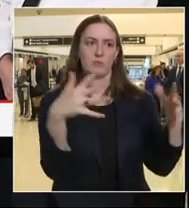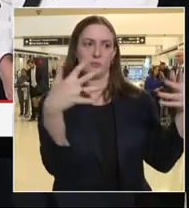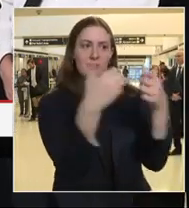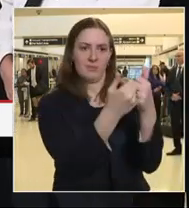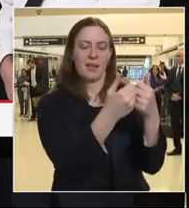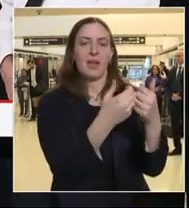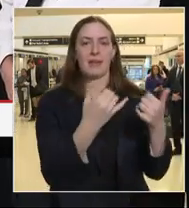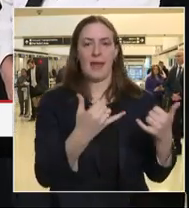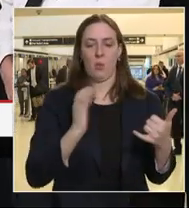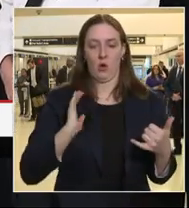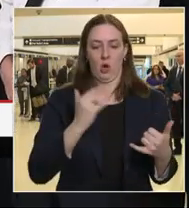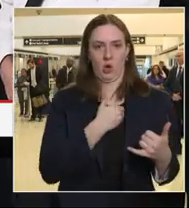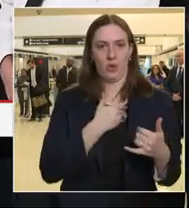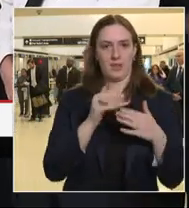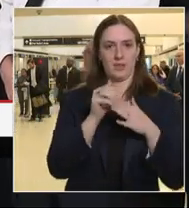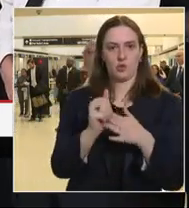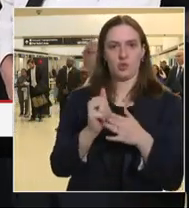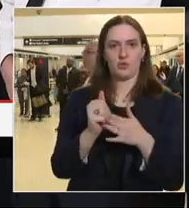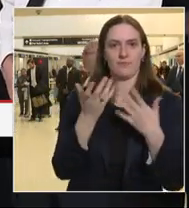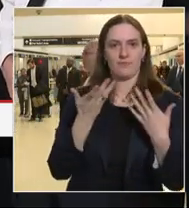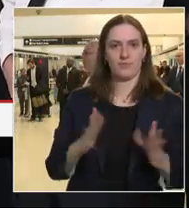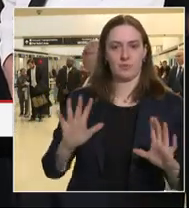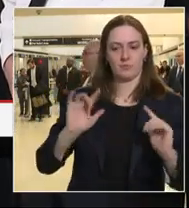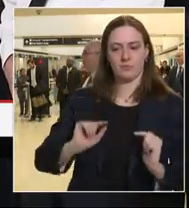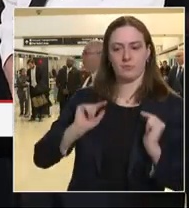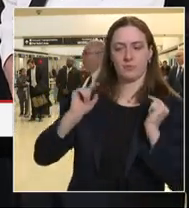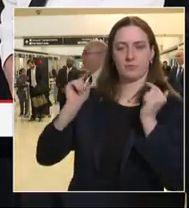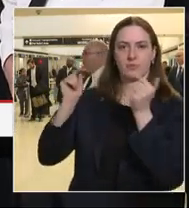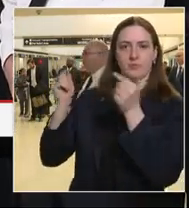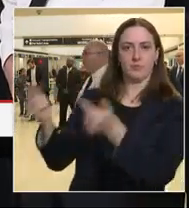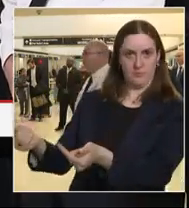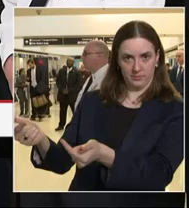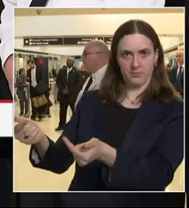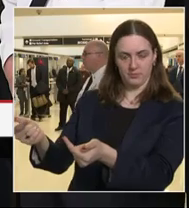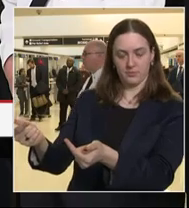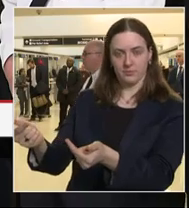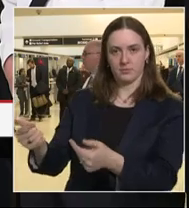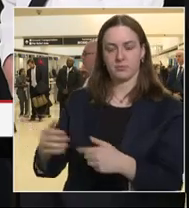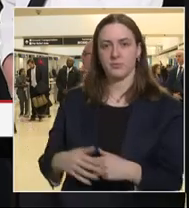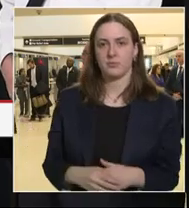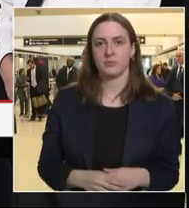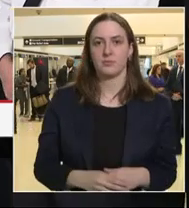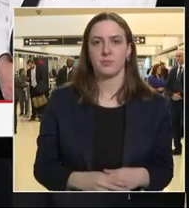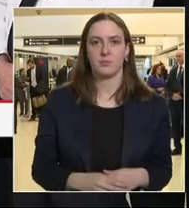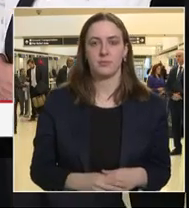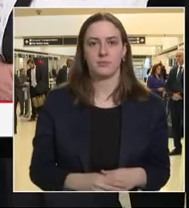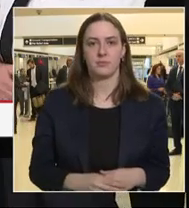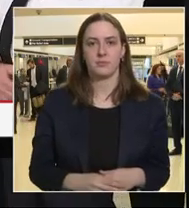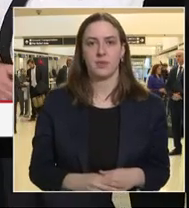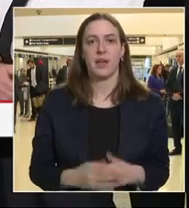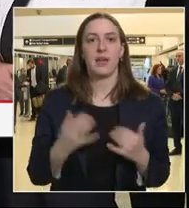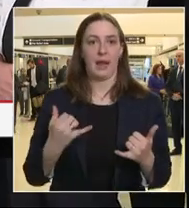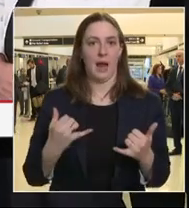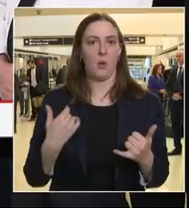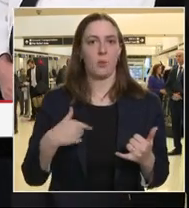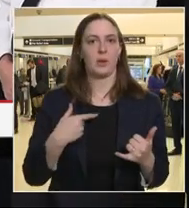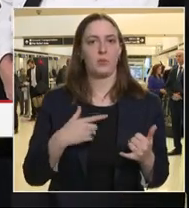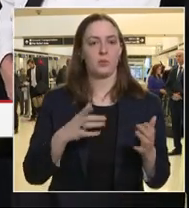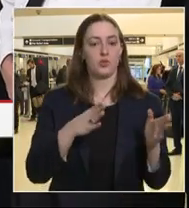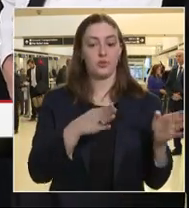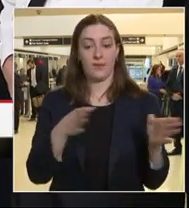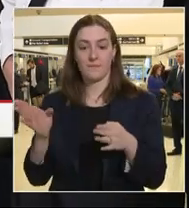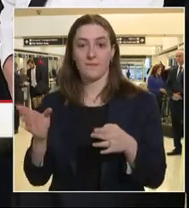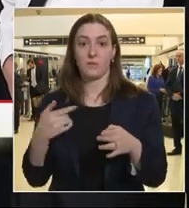concludes as we, in the leadership role of the Unified Command, as we shift to a recovery effort.